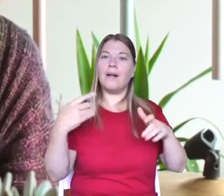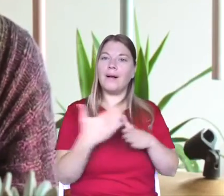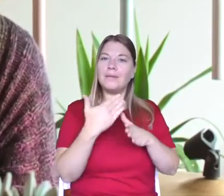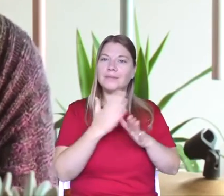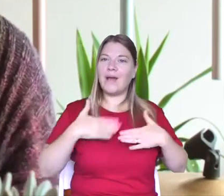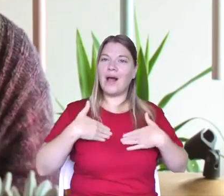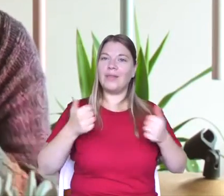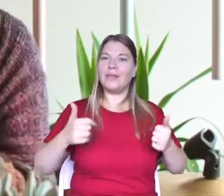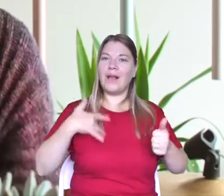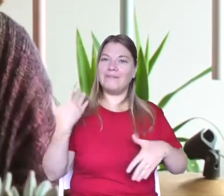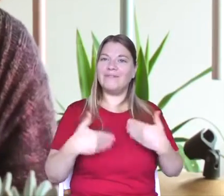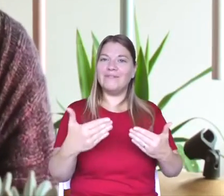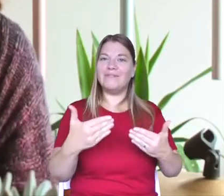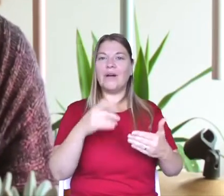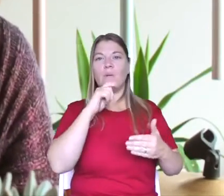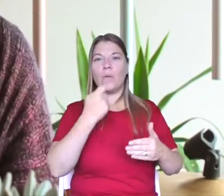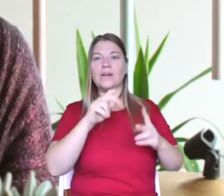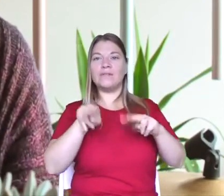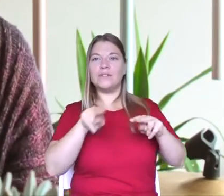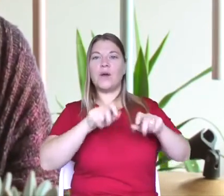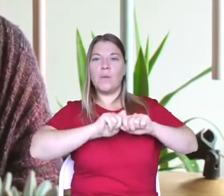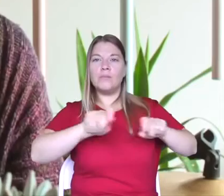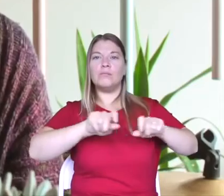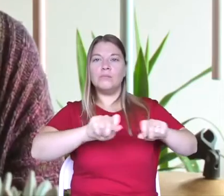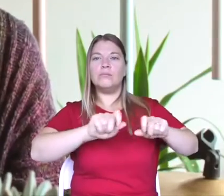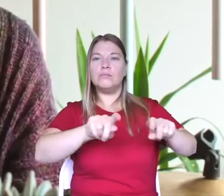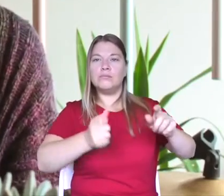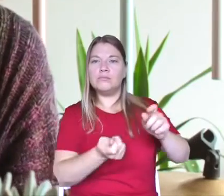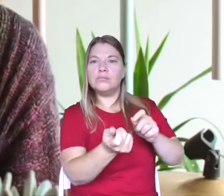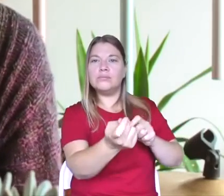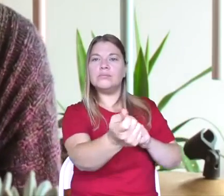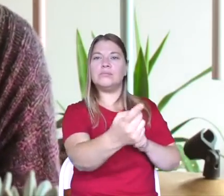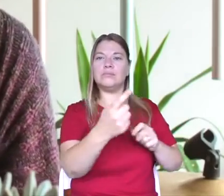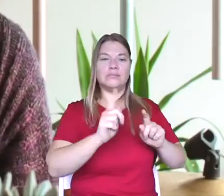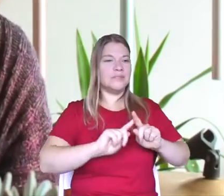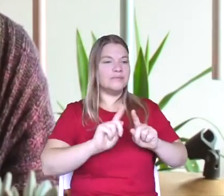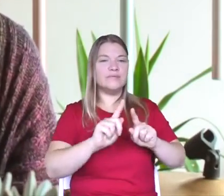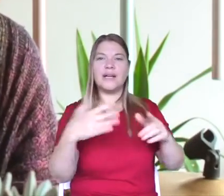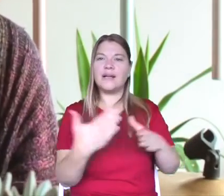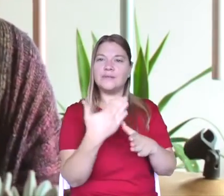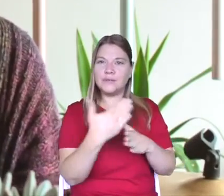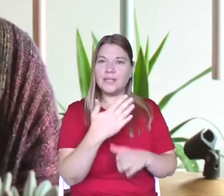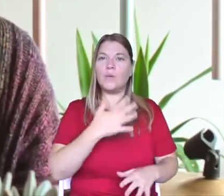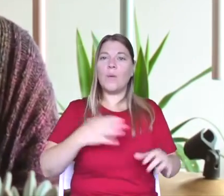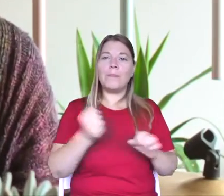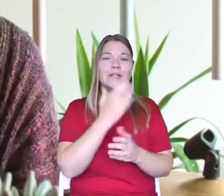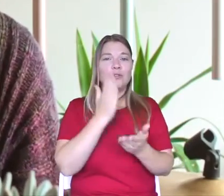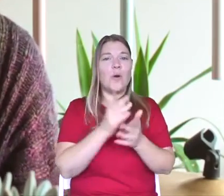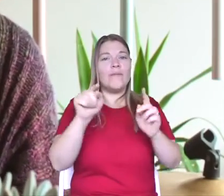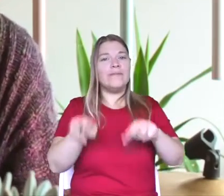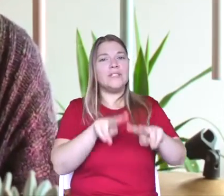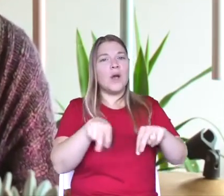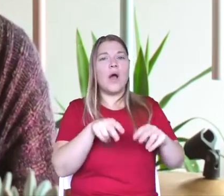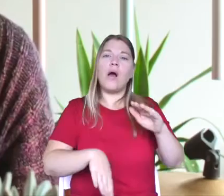sharing different activities for you to try at home. We want to make sure everyone can take part, so to be as accessible